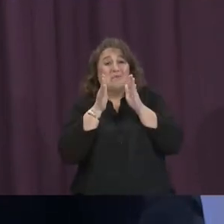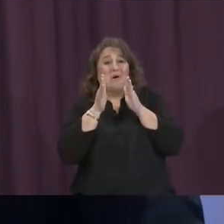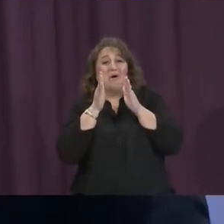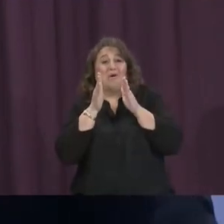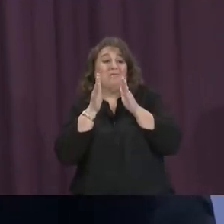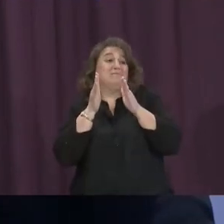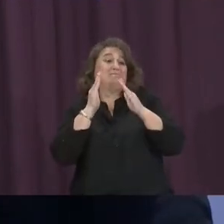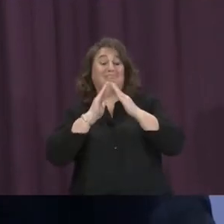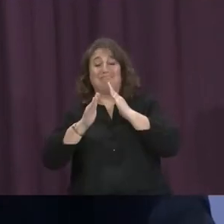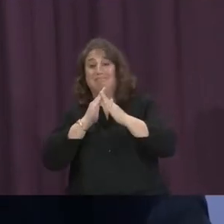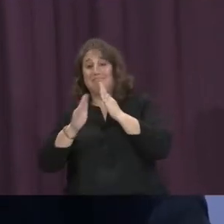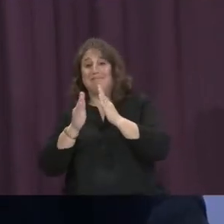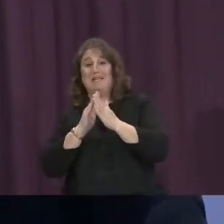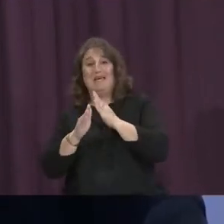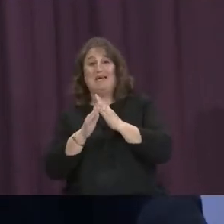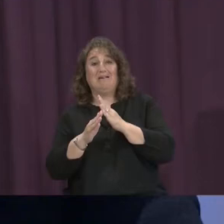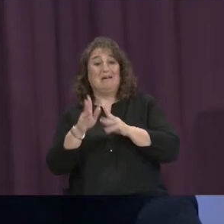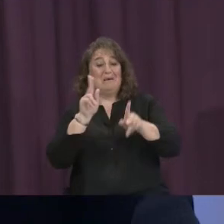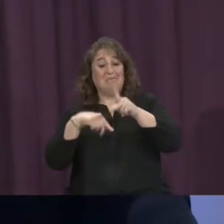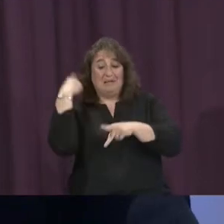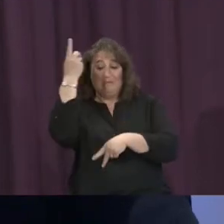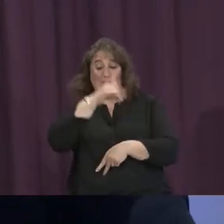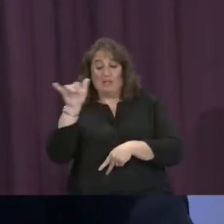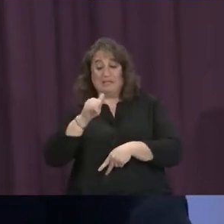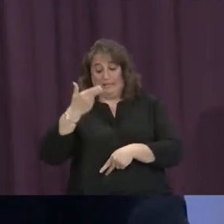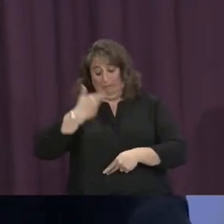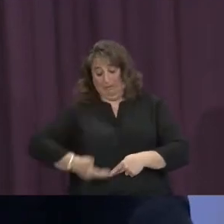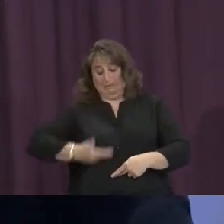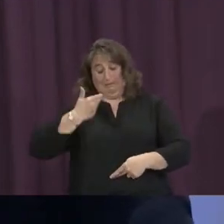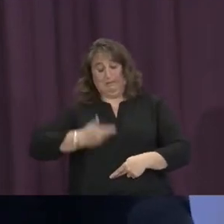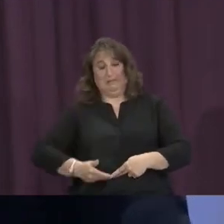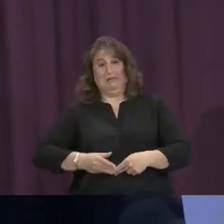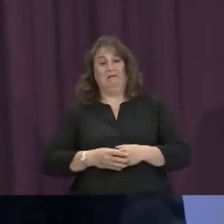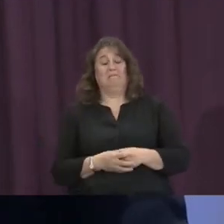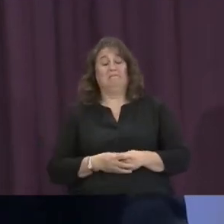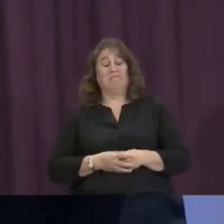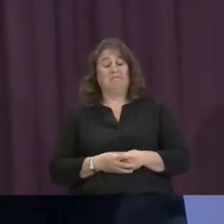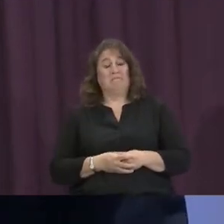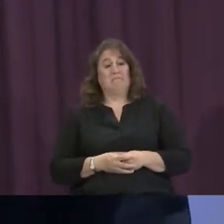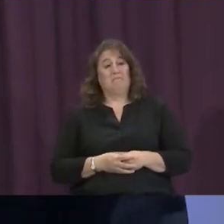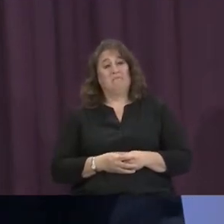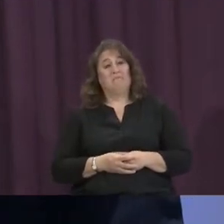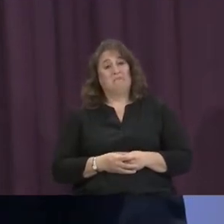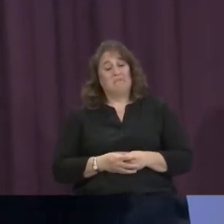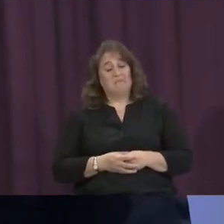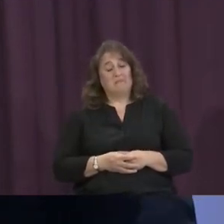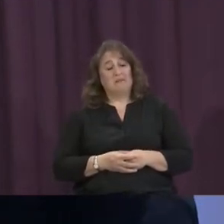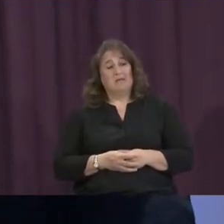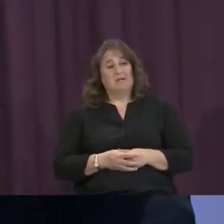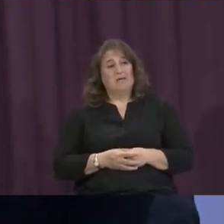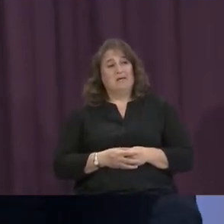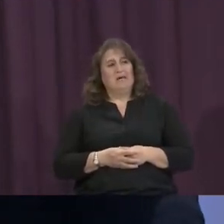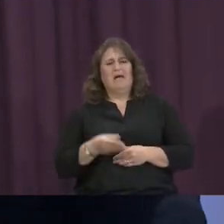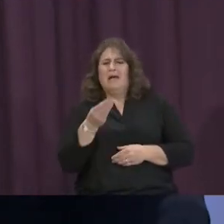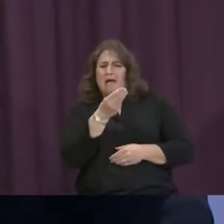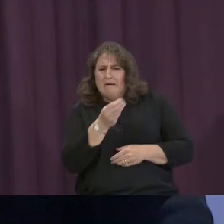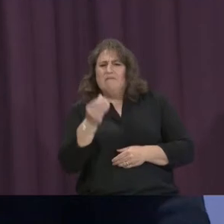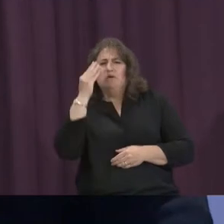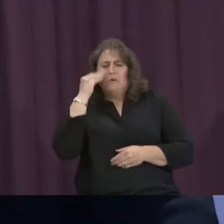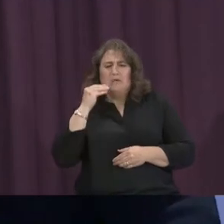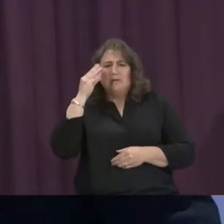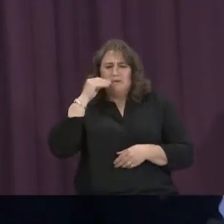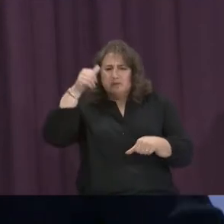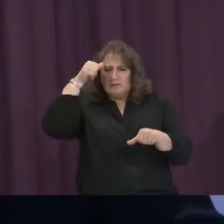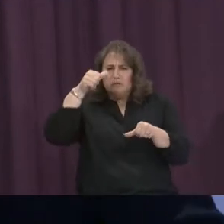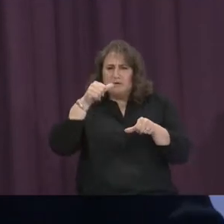looked like mine. And, um, I just remember, um, um, just to have a few experiences with